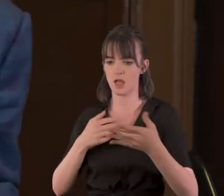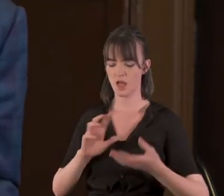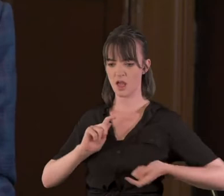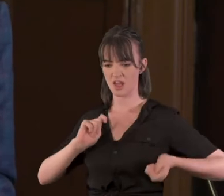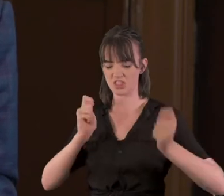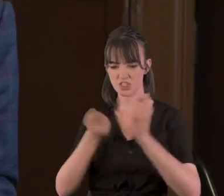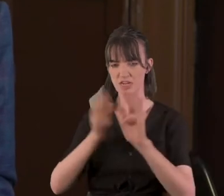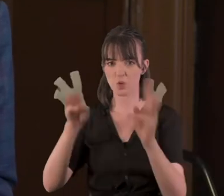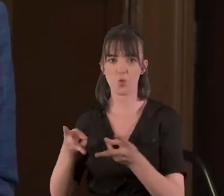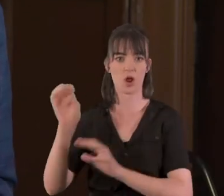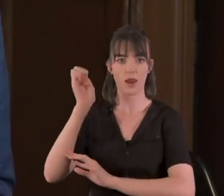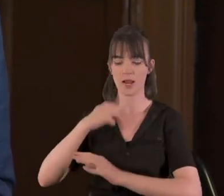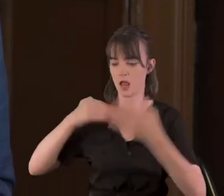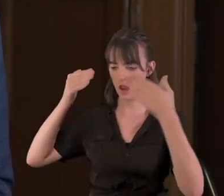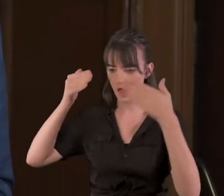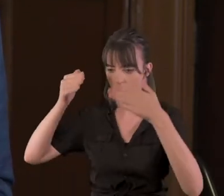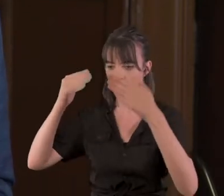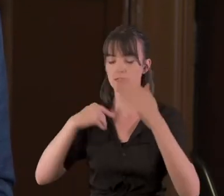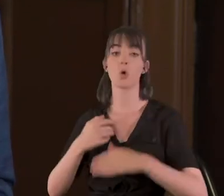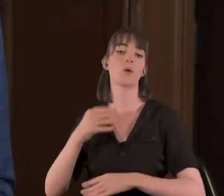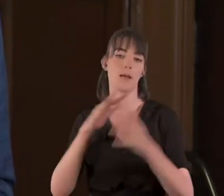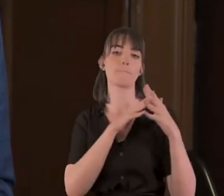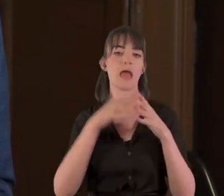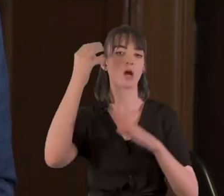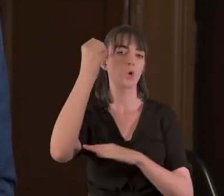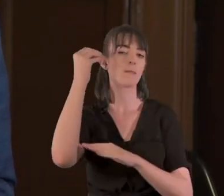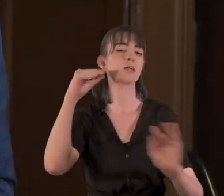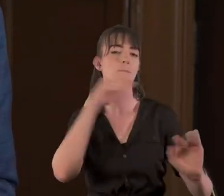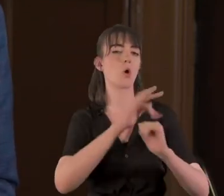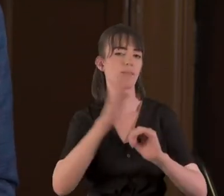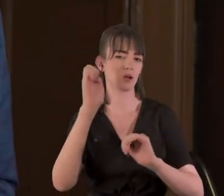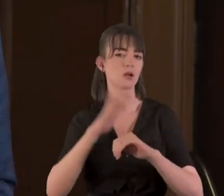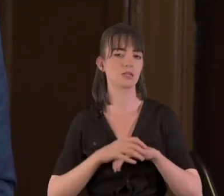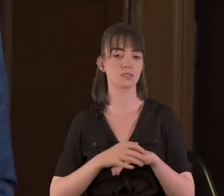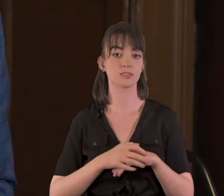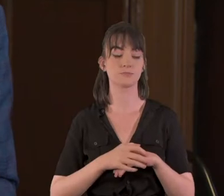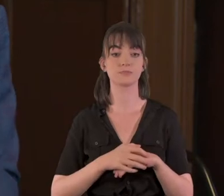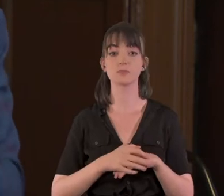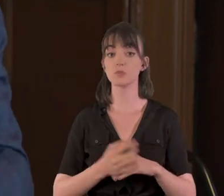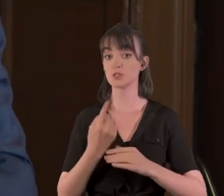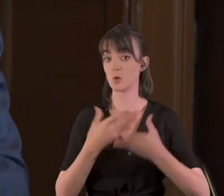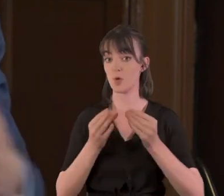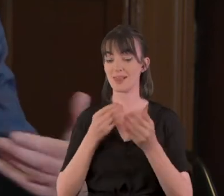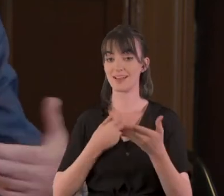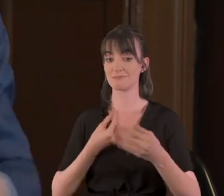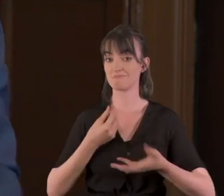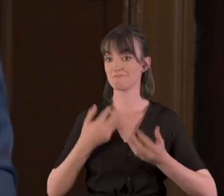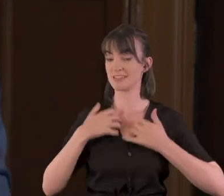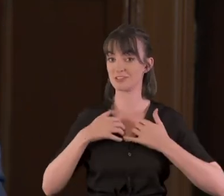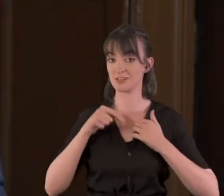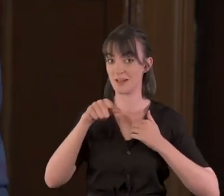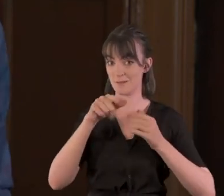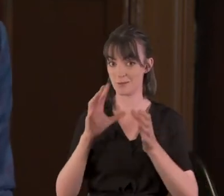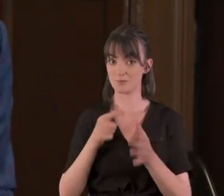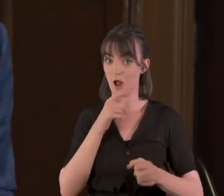So I think American opinion must have been very important. I mean, one thing that keeps striking me is you've made the connection, I've made it